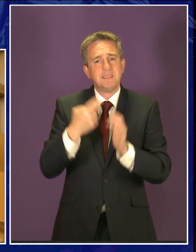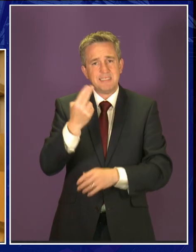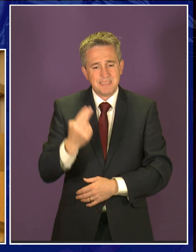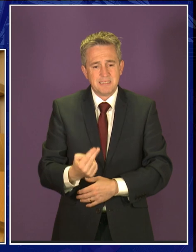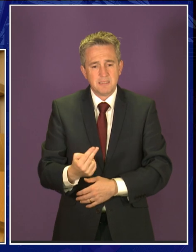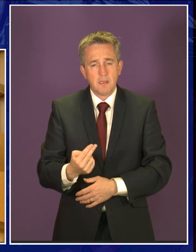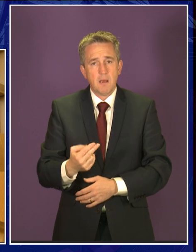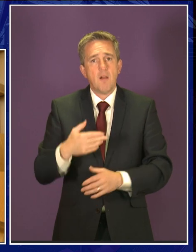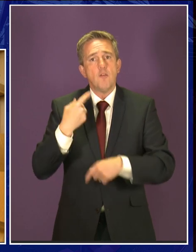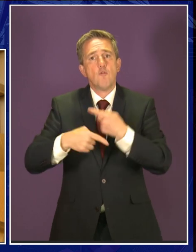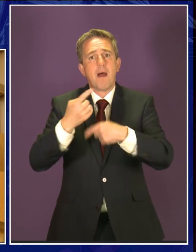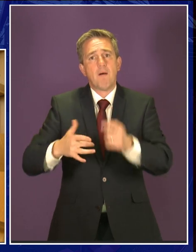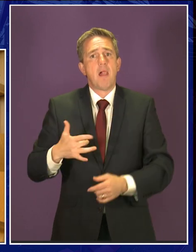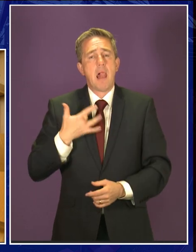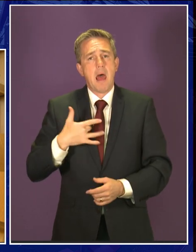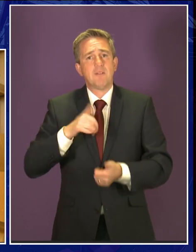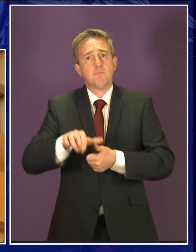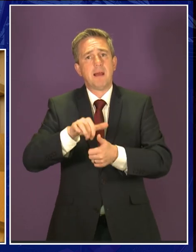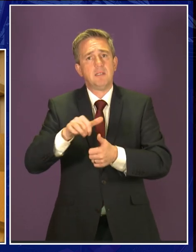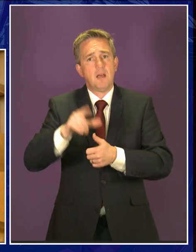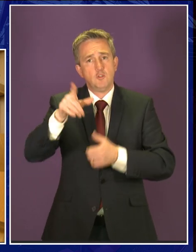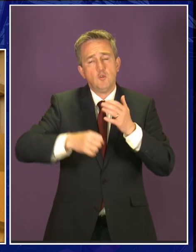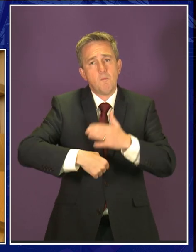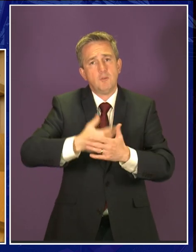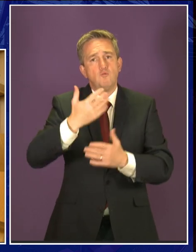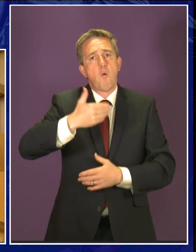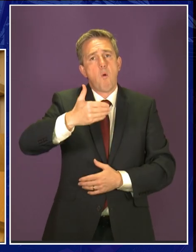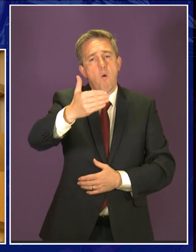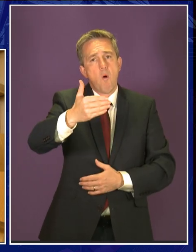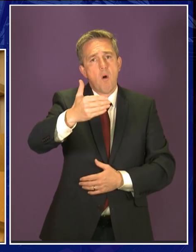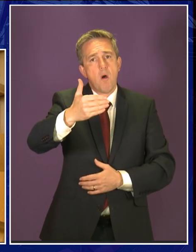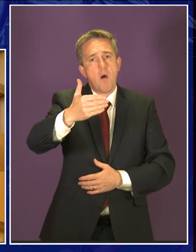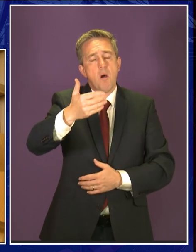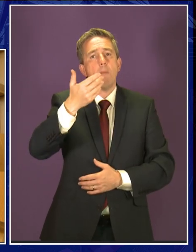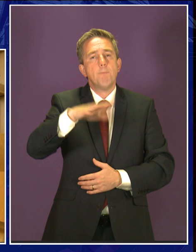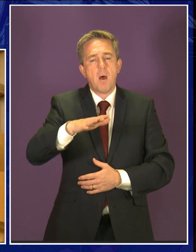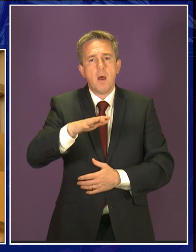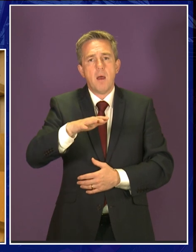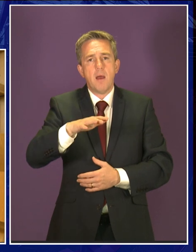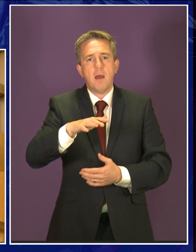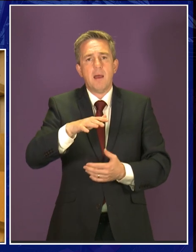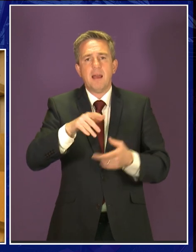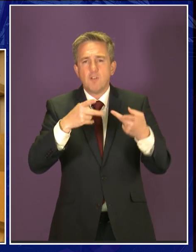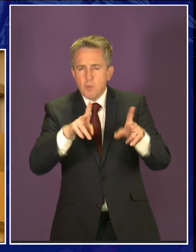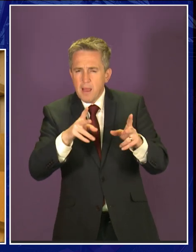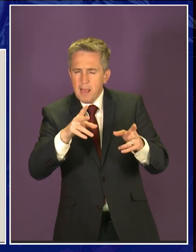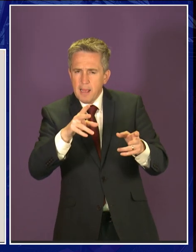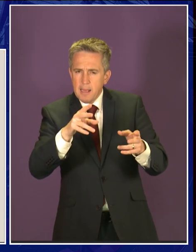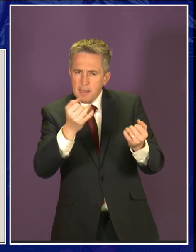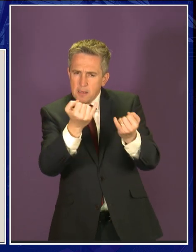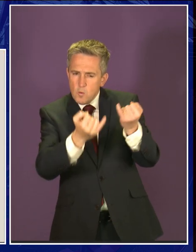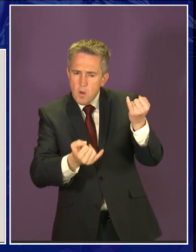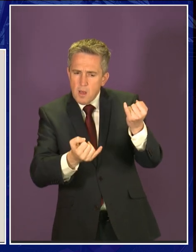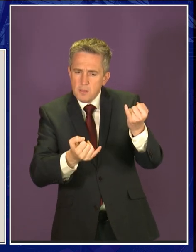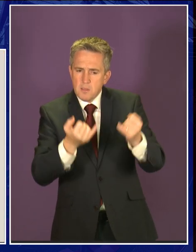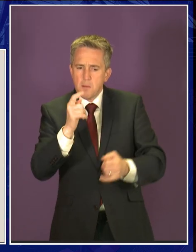better and better throughout life as the artist matures. But if it goes down on a steep slope, it could be an early sign